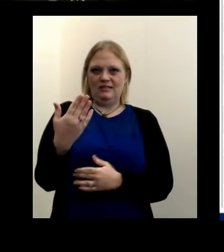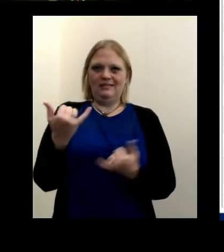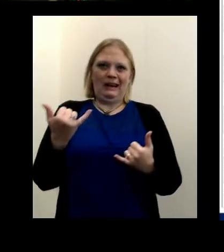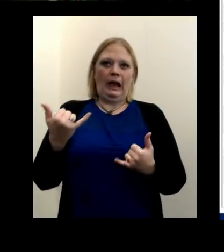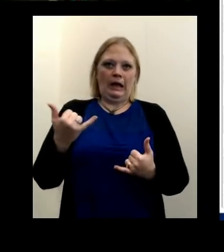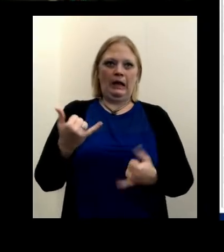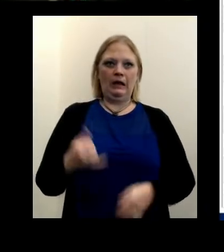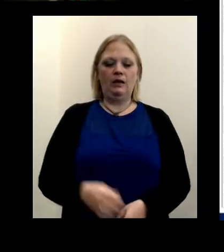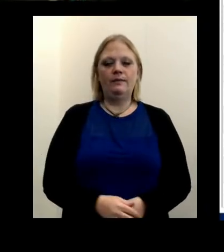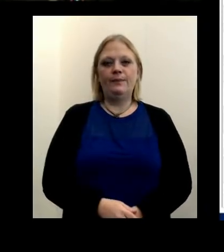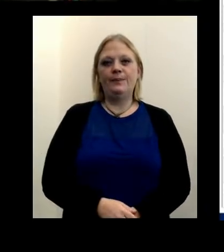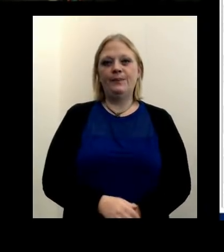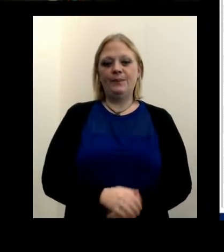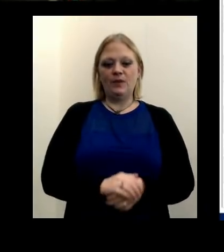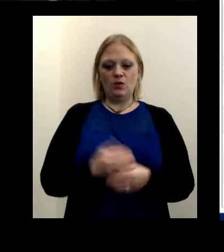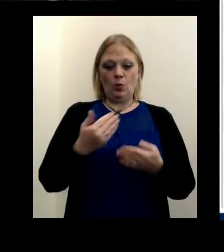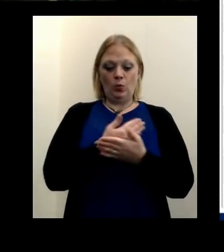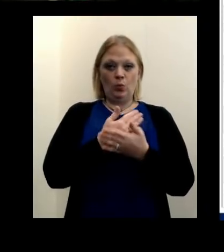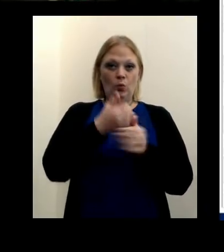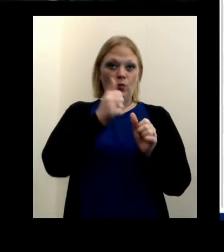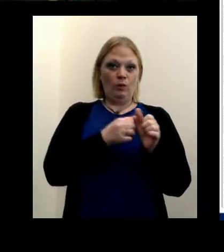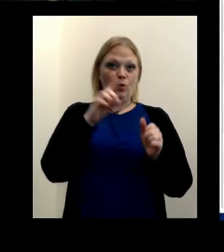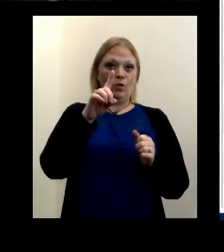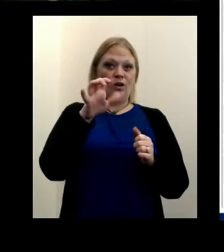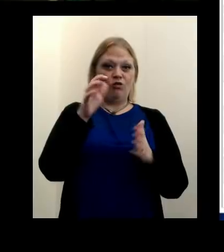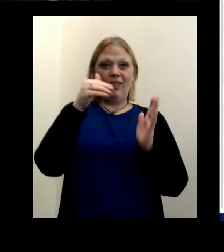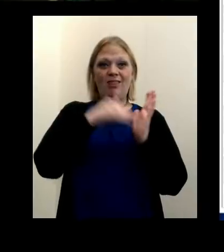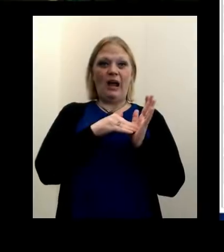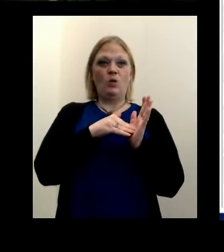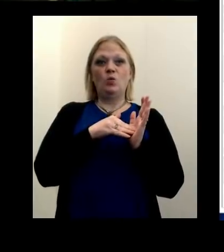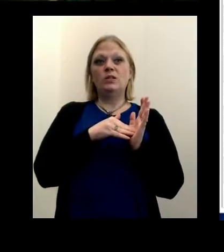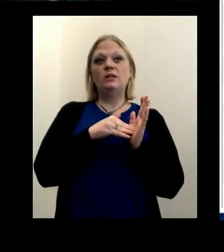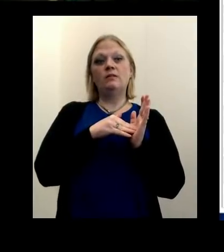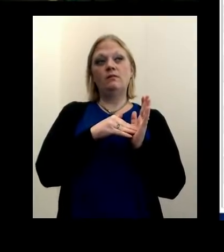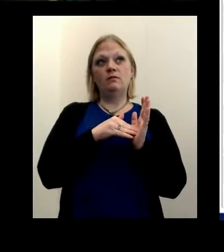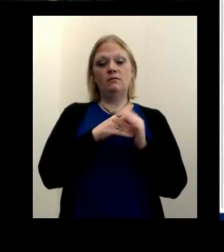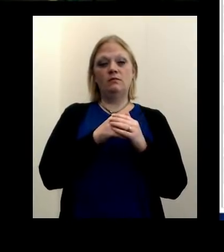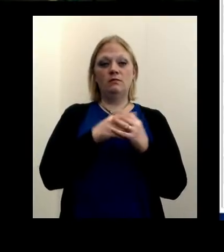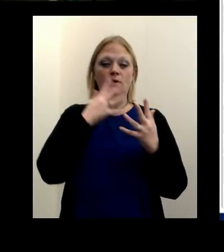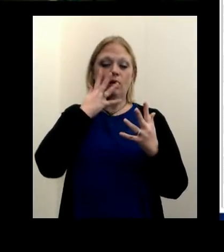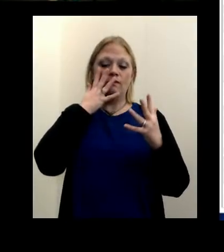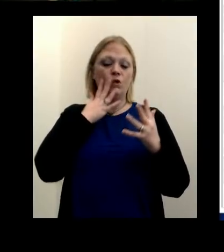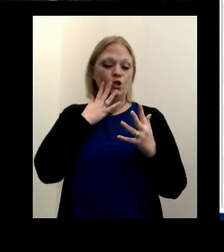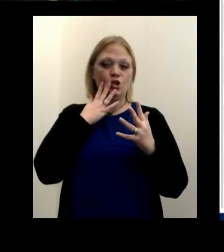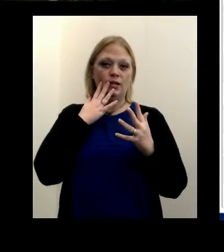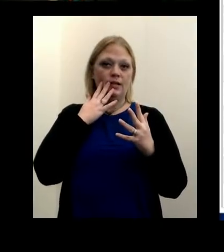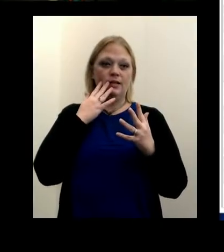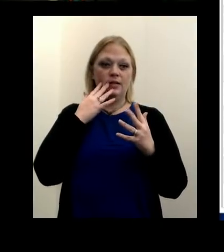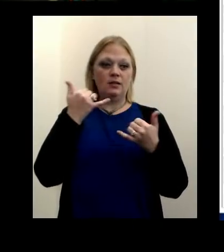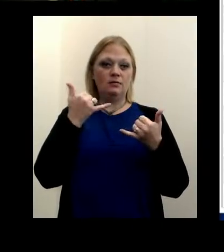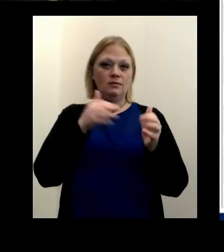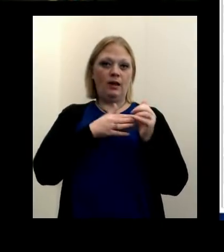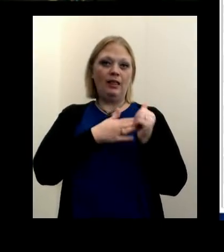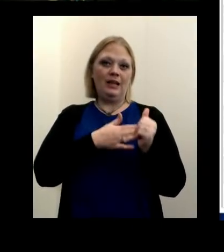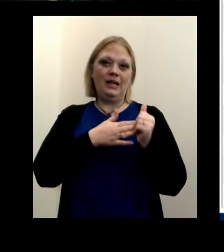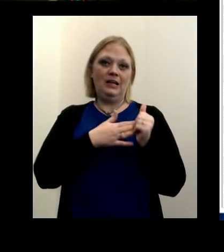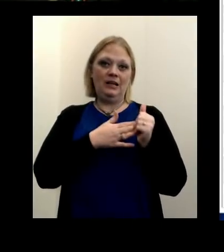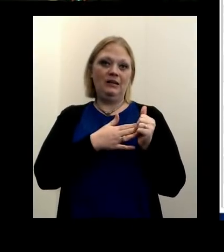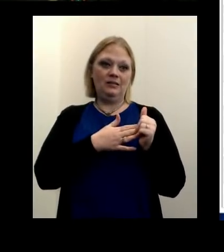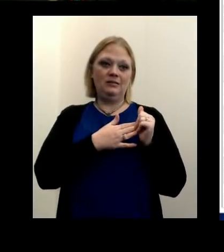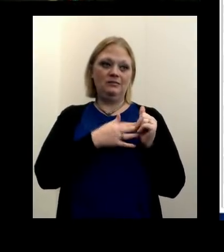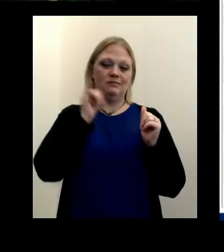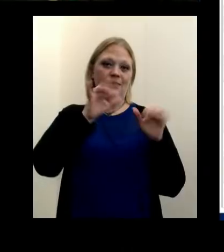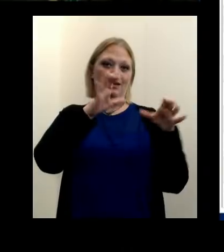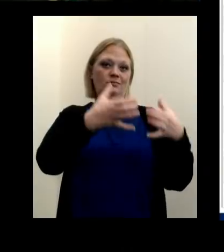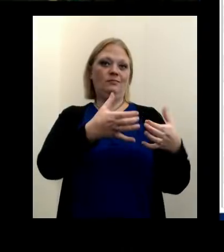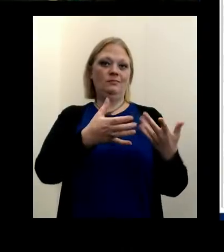new cases per 100,000, we are unfortunately still leading in that category by